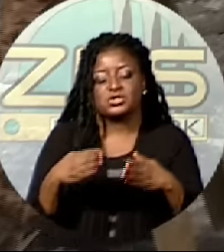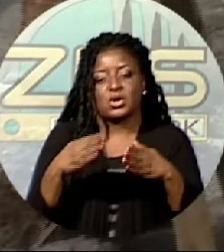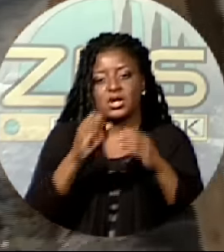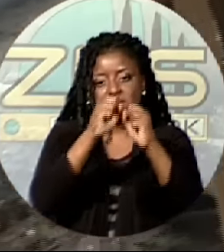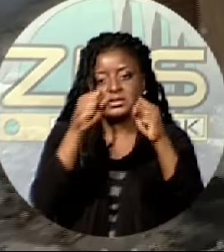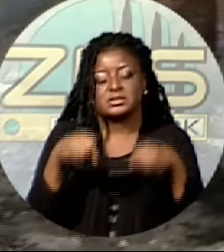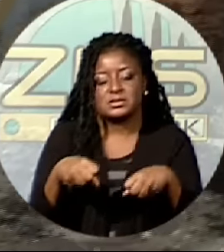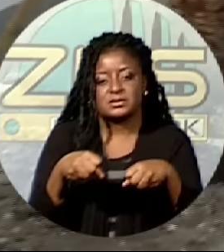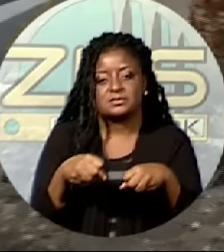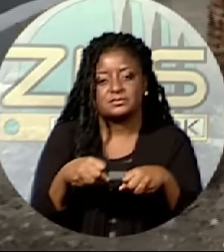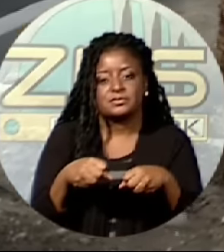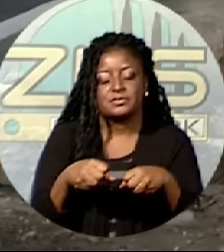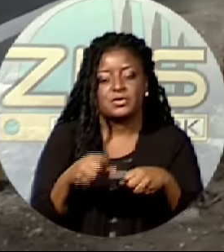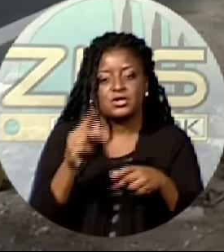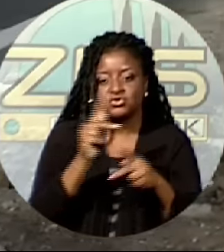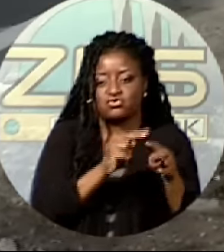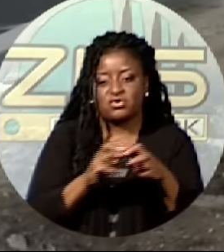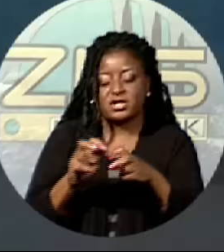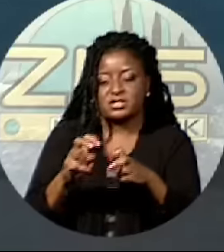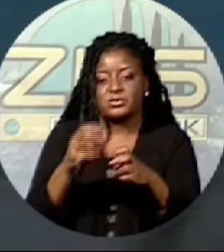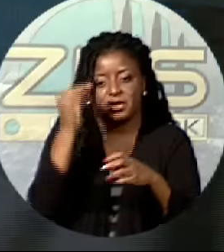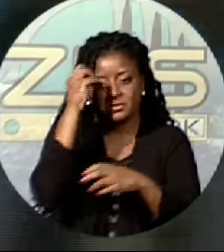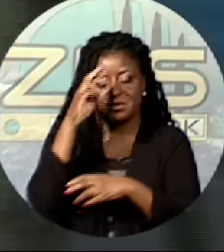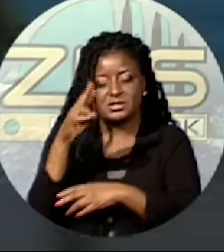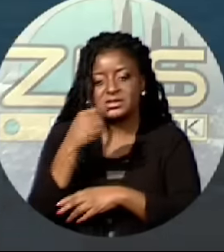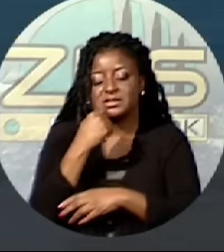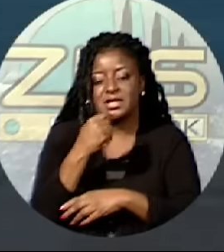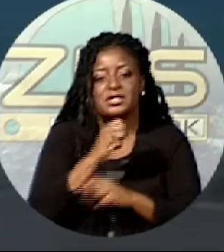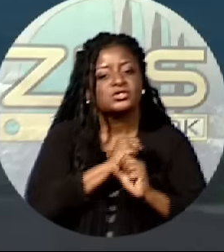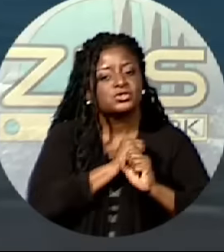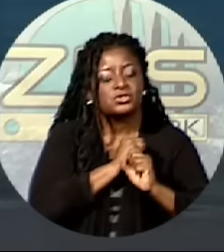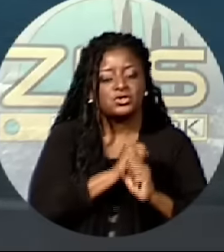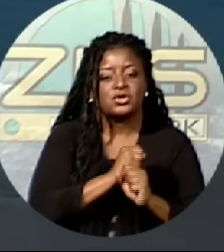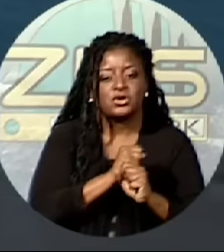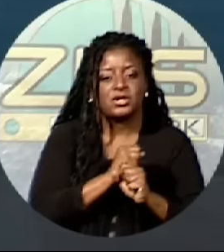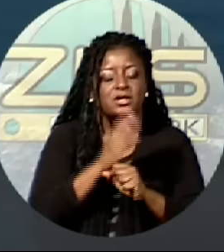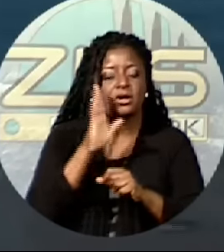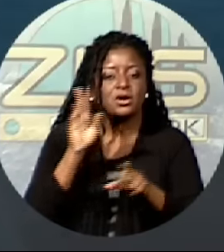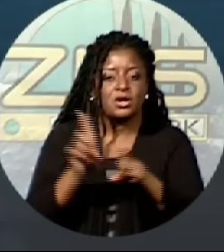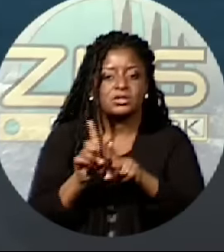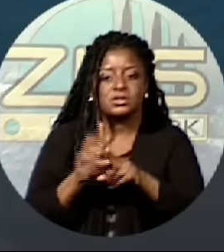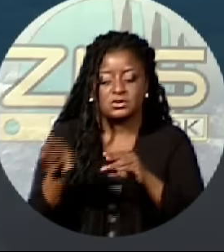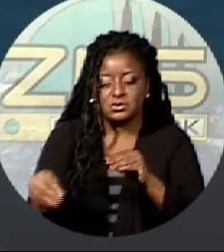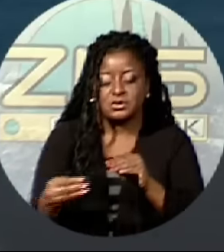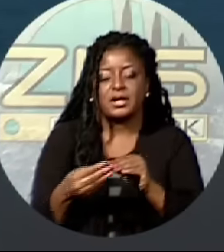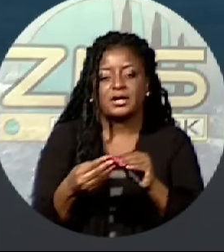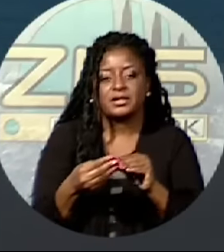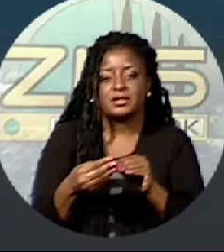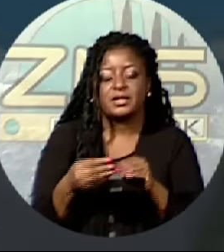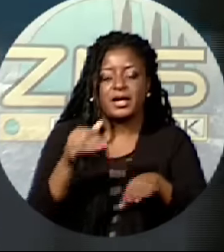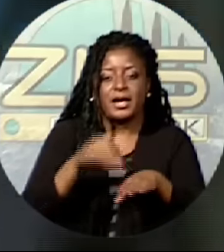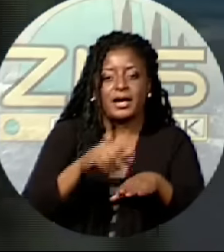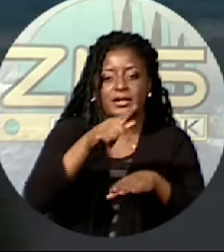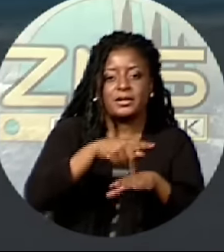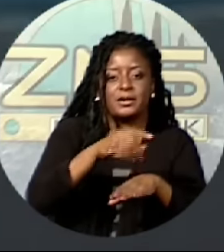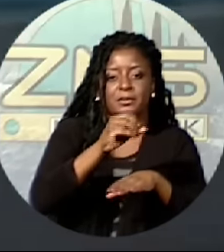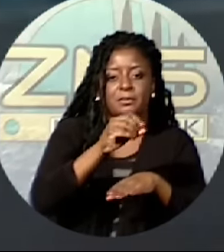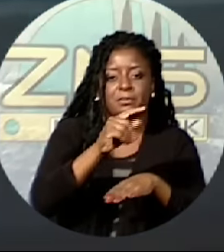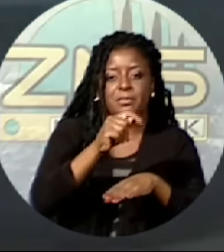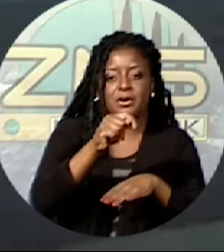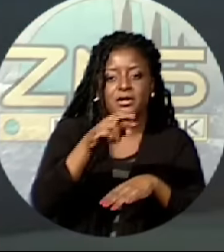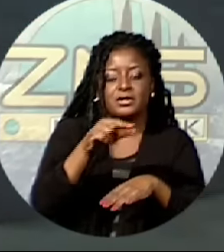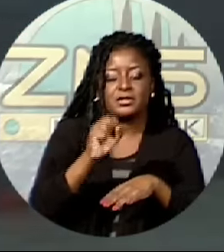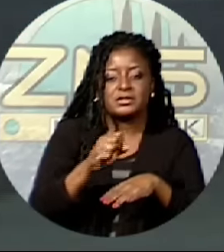Transport Minister the Honorable Glenys Hannah-Martin noted that security measures will also be implemented at Potter's Quay, while sunken vessels, which create